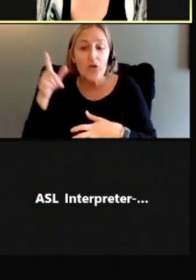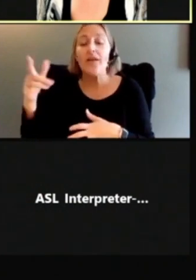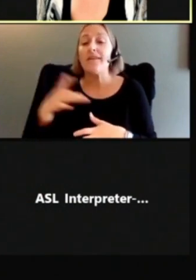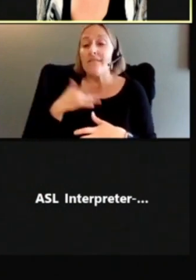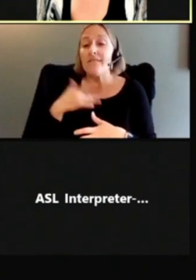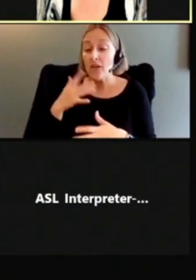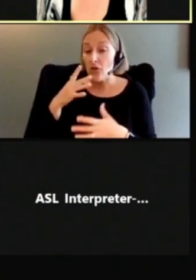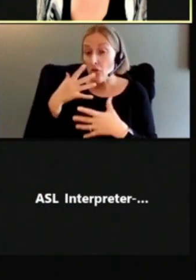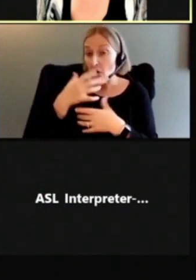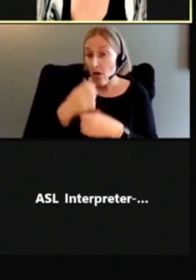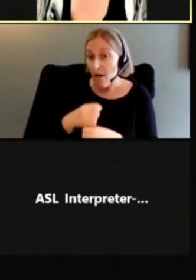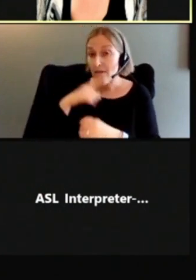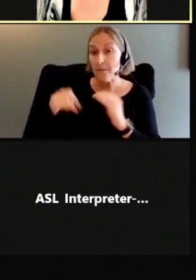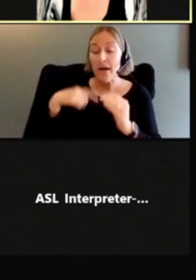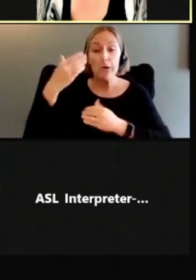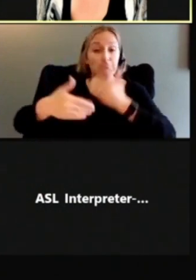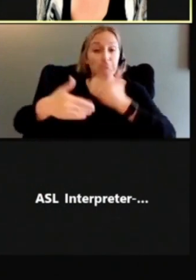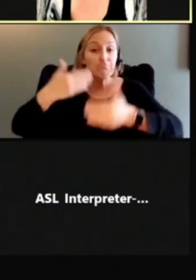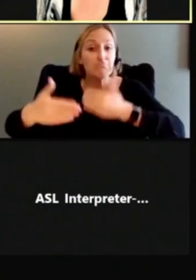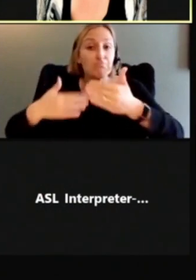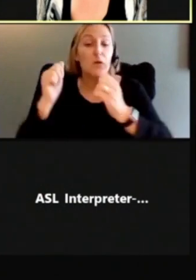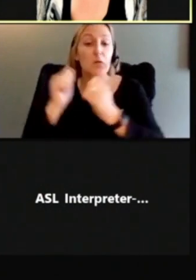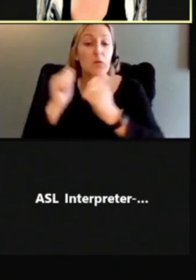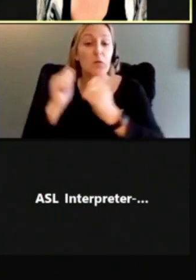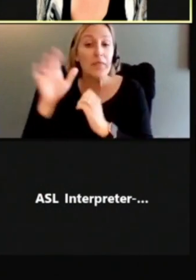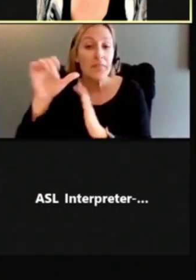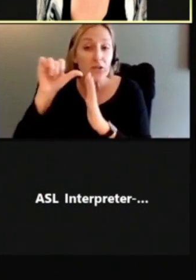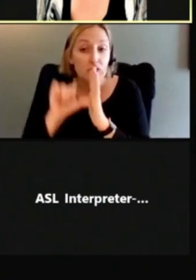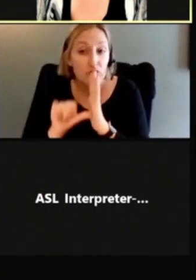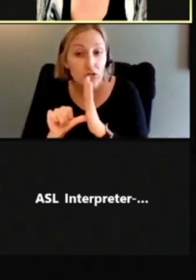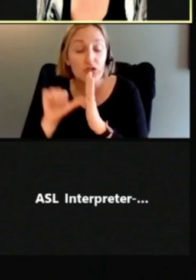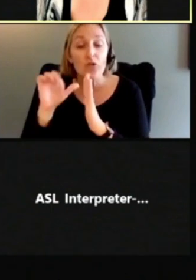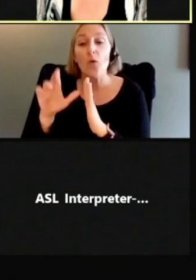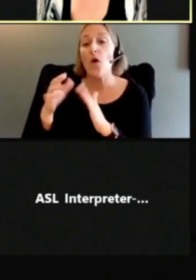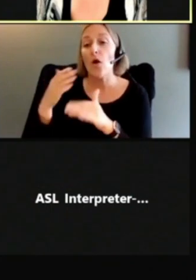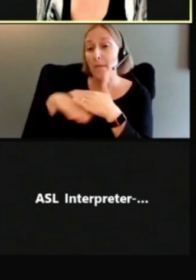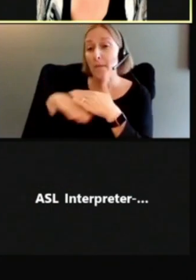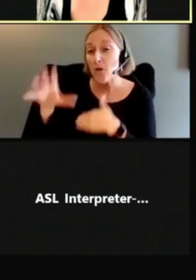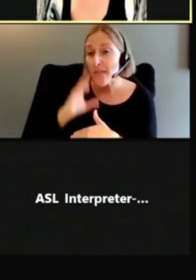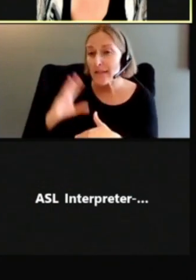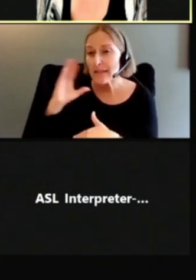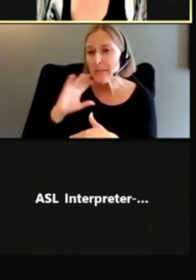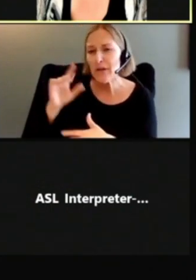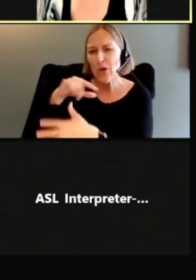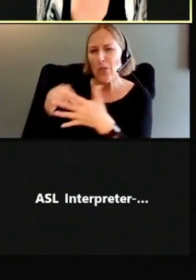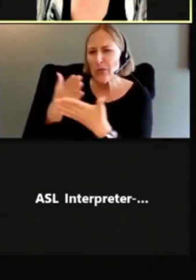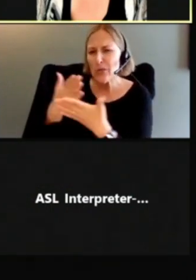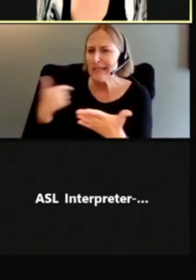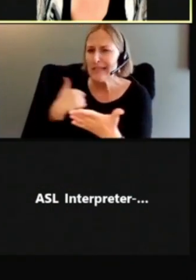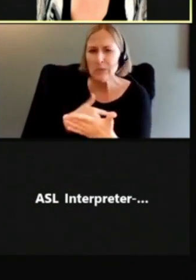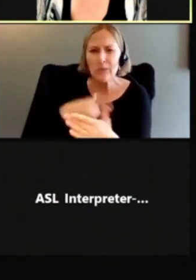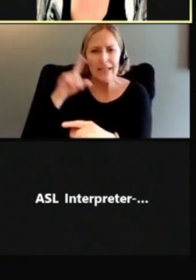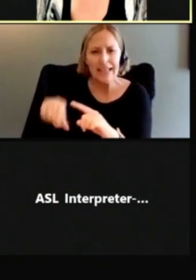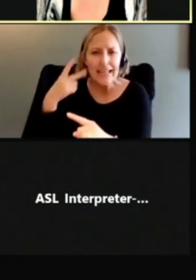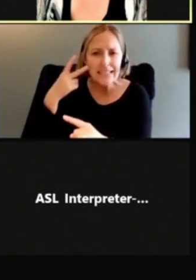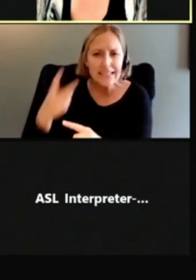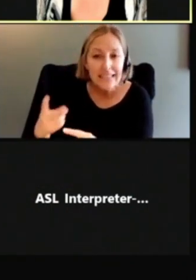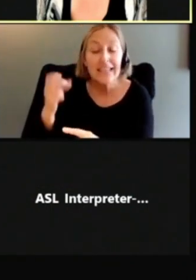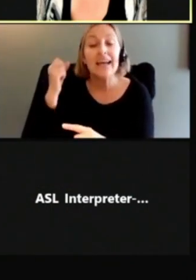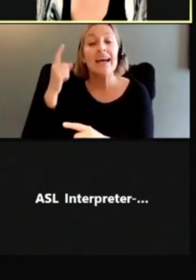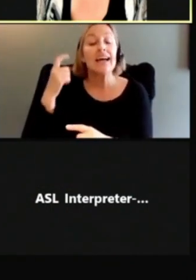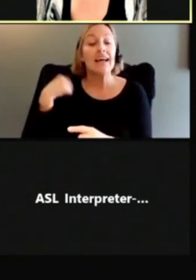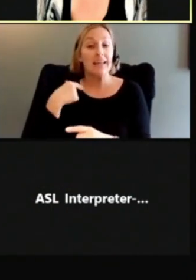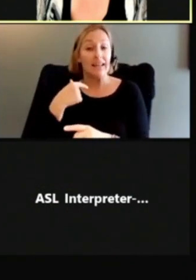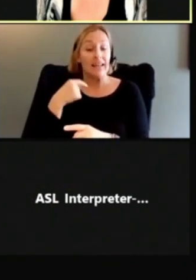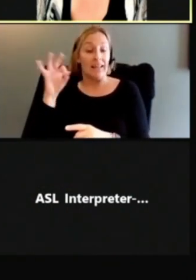confident about moving forward with the surgery or their birth experience? But if you create content with